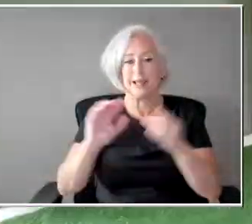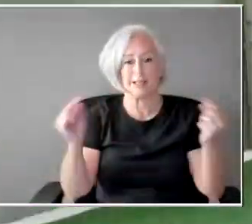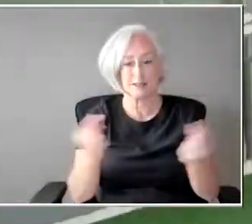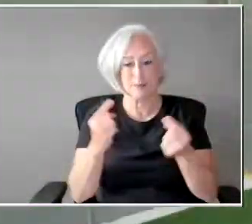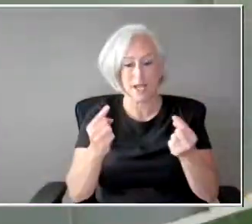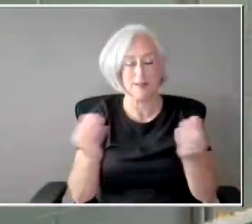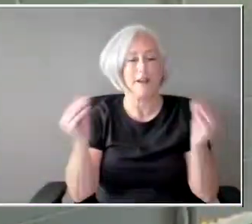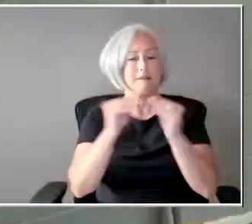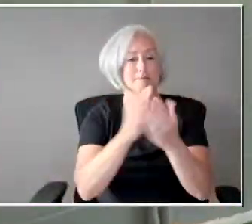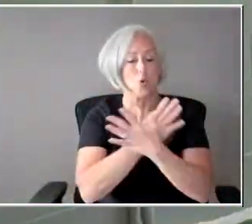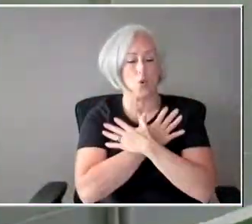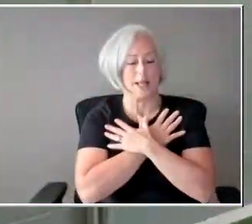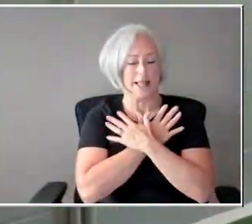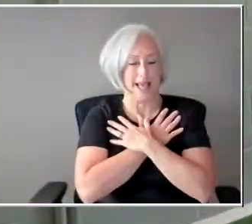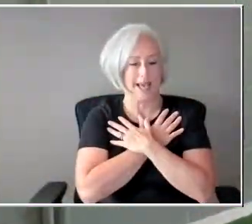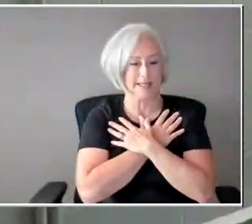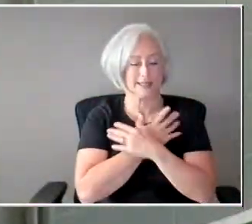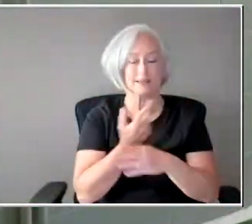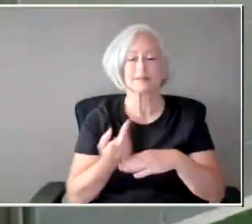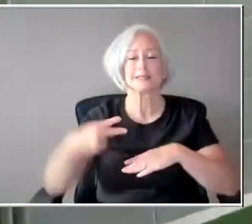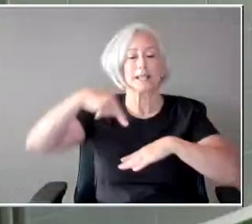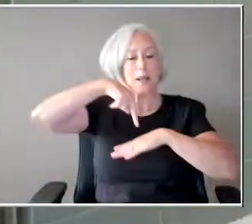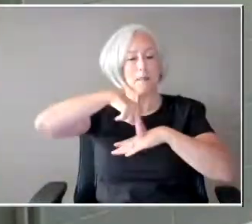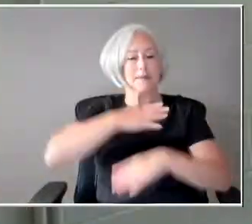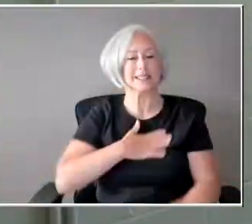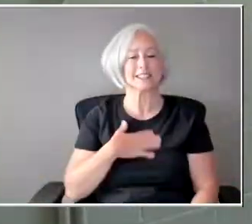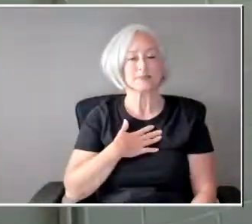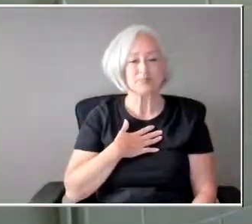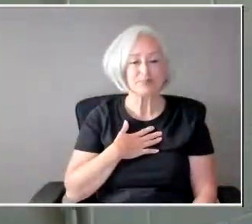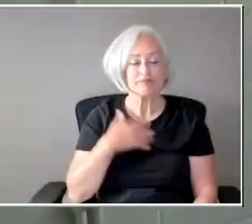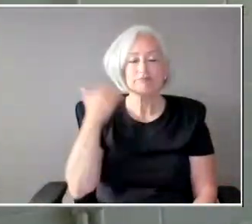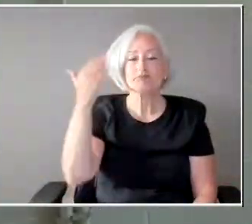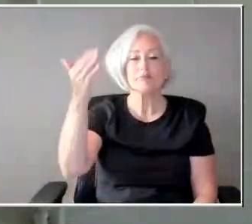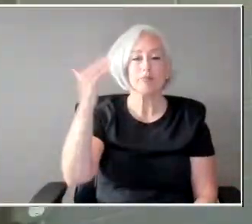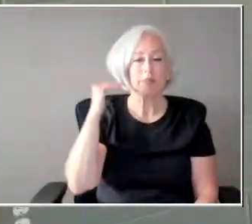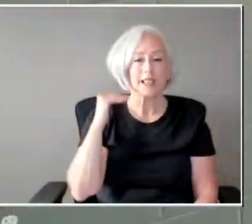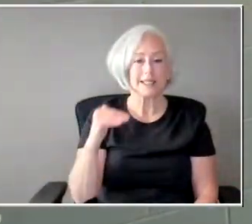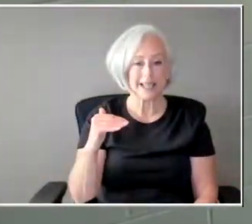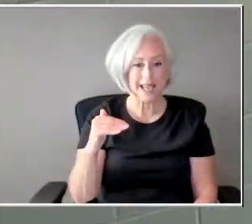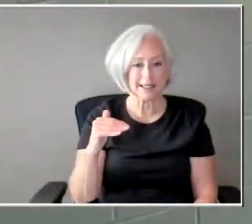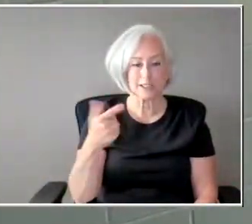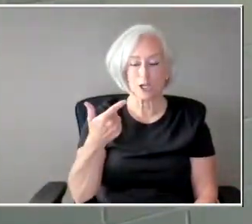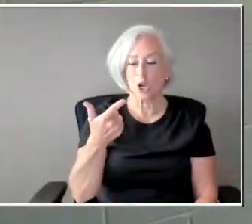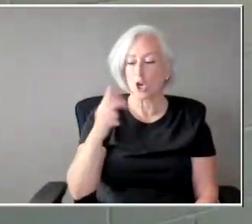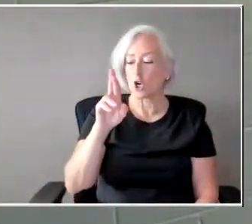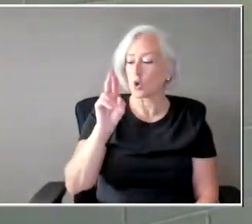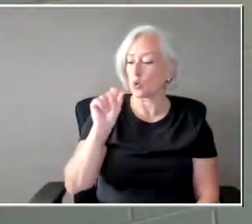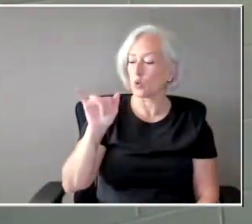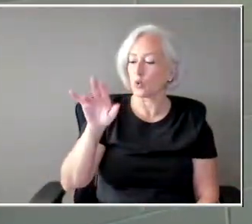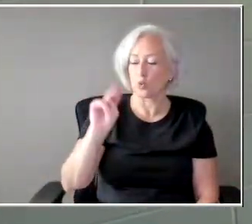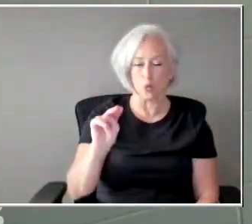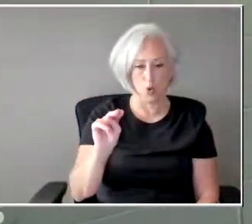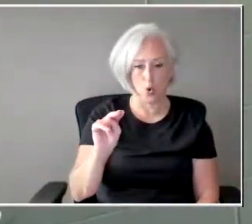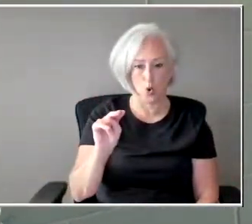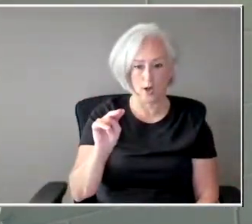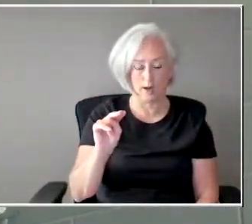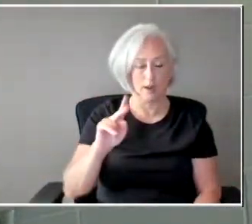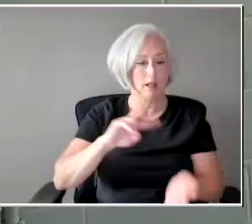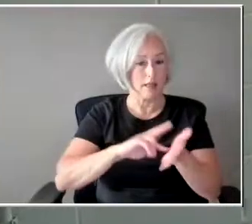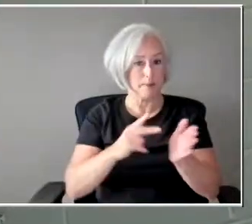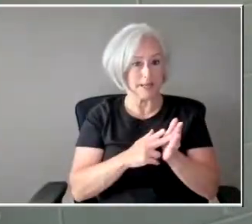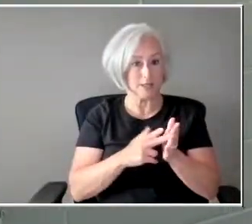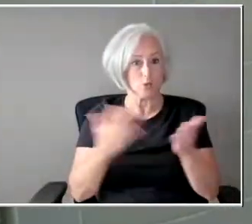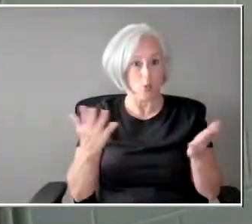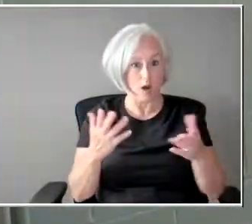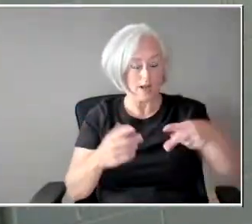up. Next one I would recommend is stretching your groin. So your groin is going to be the inner thigh muscles. So one